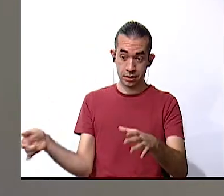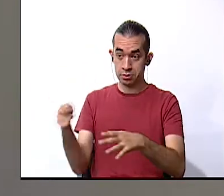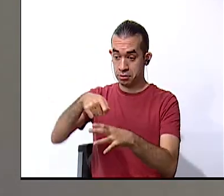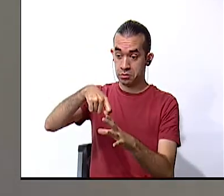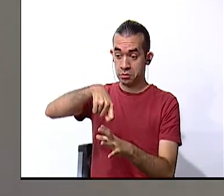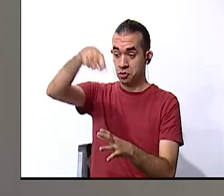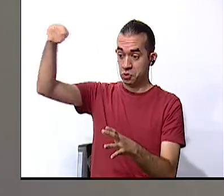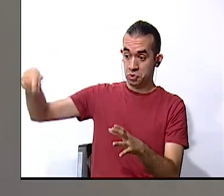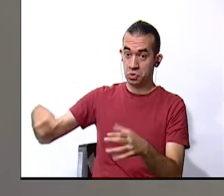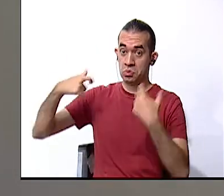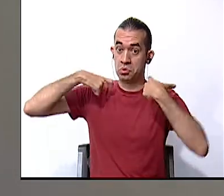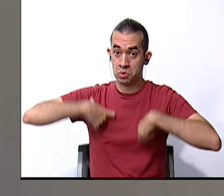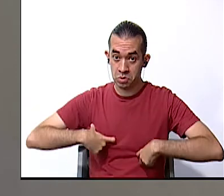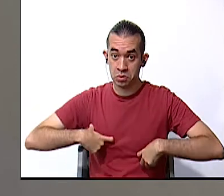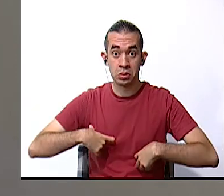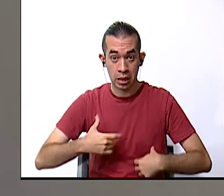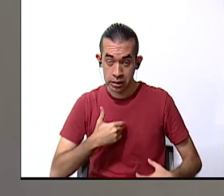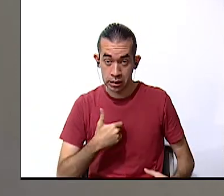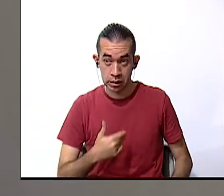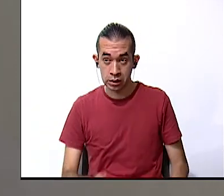kit?